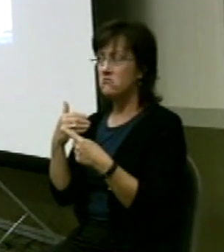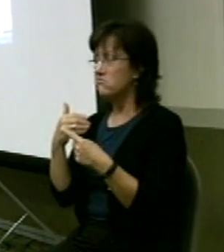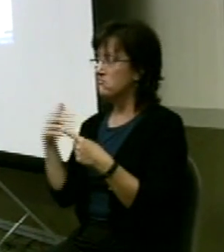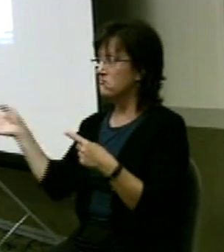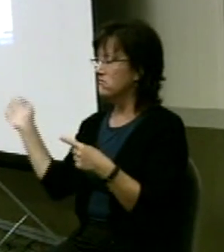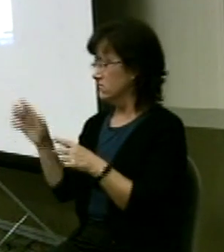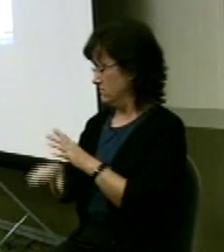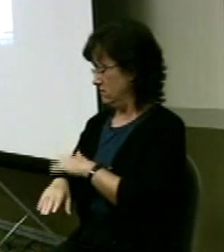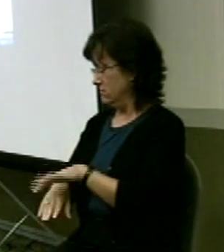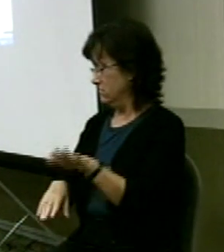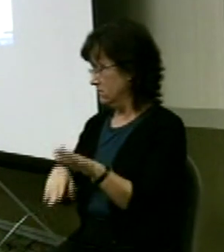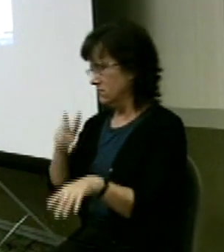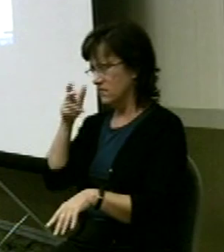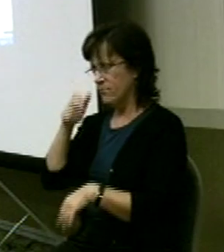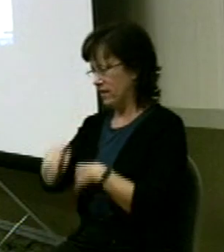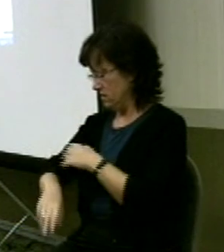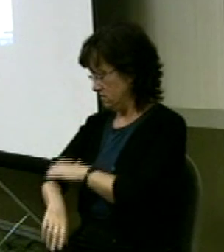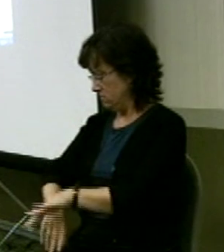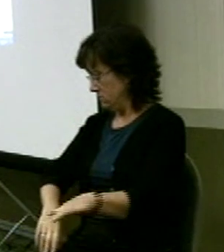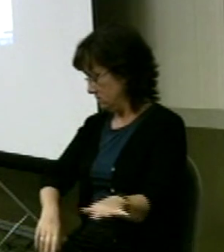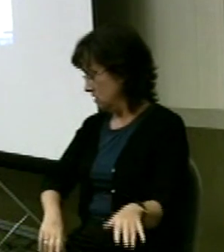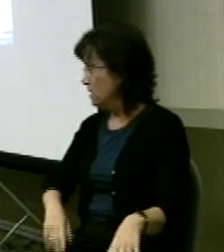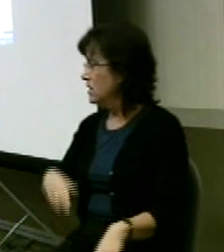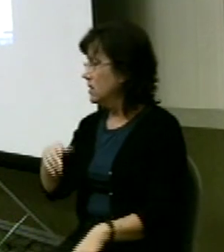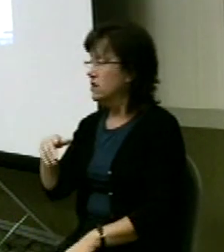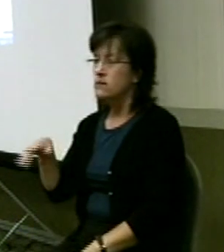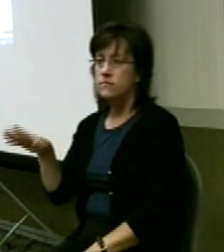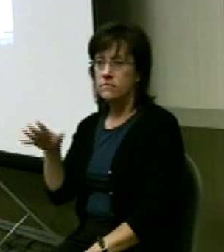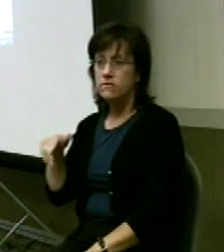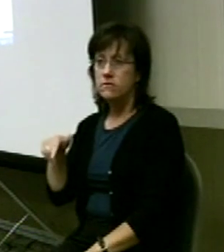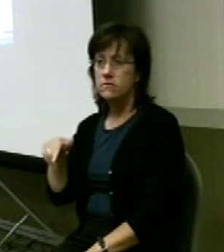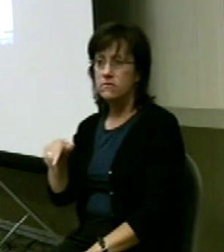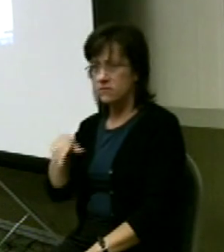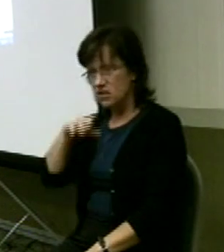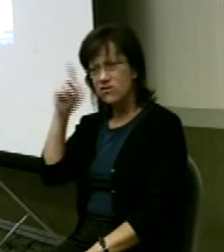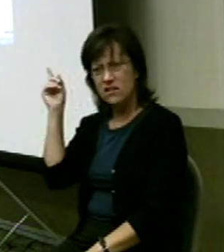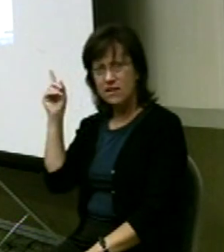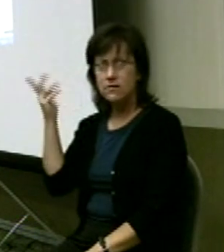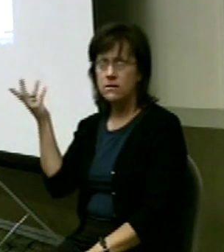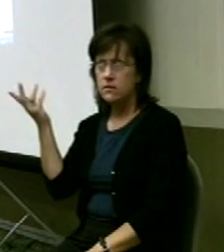About a fourth of you? This is a great exercise then.